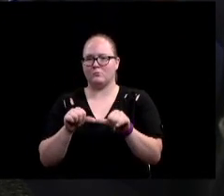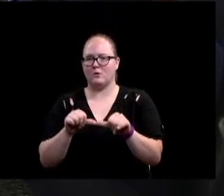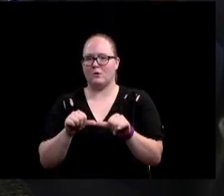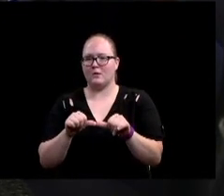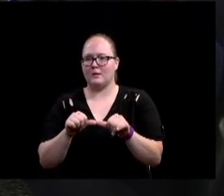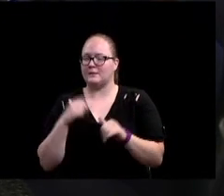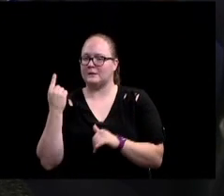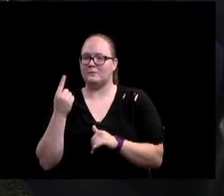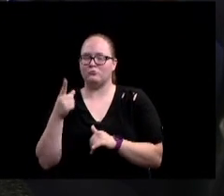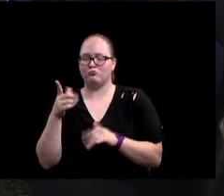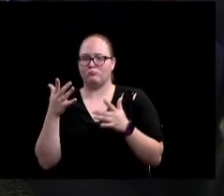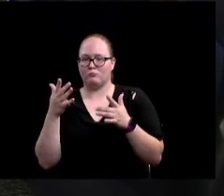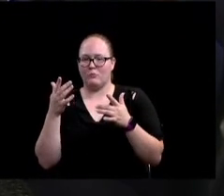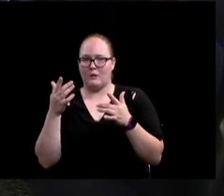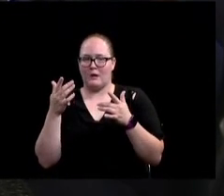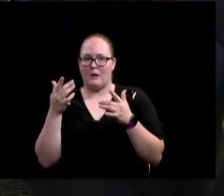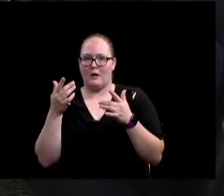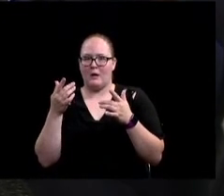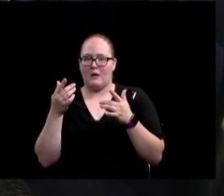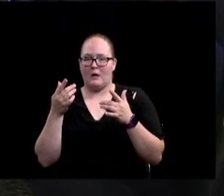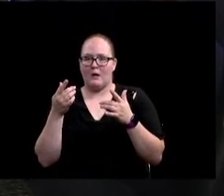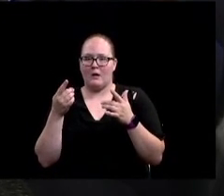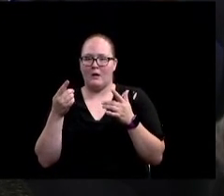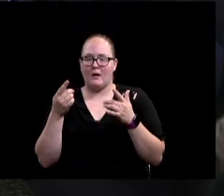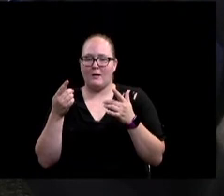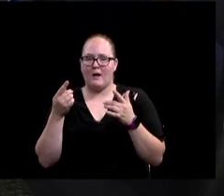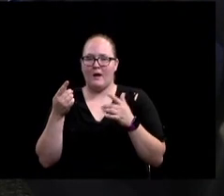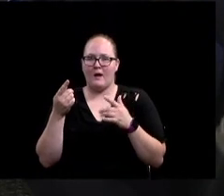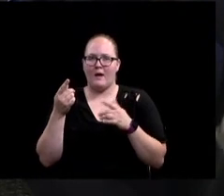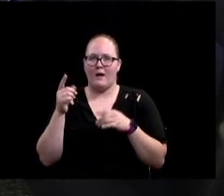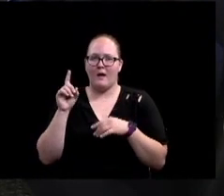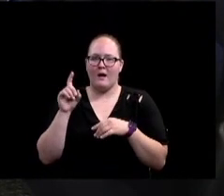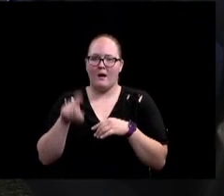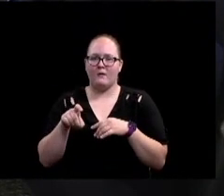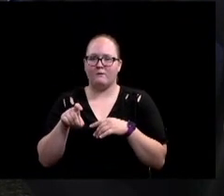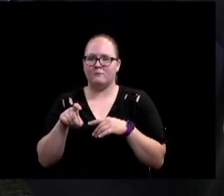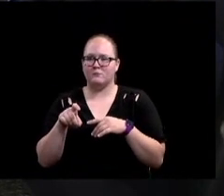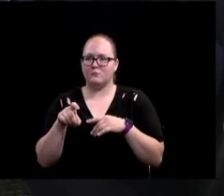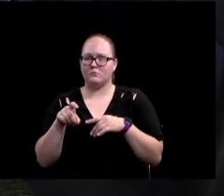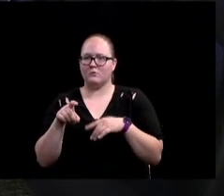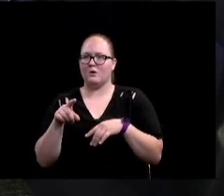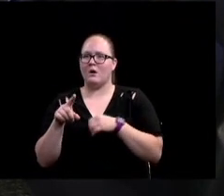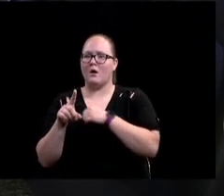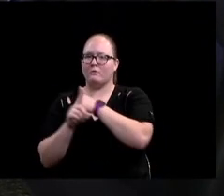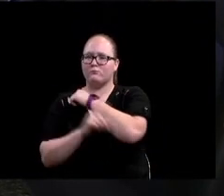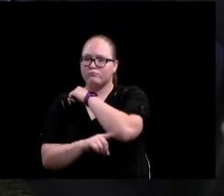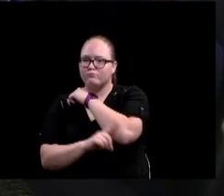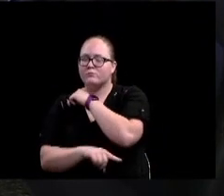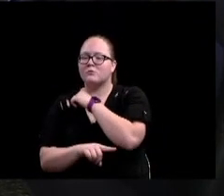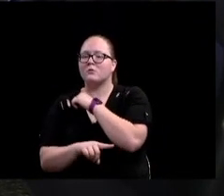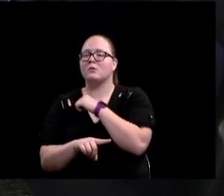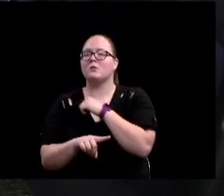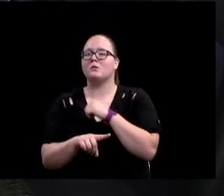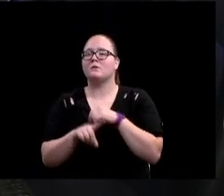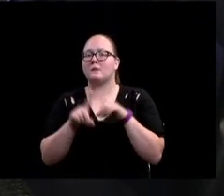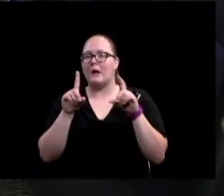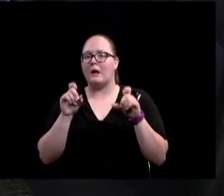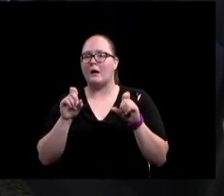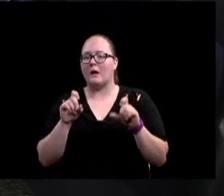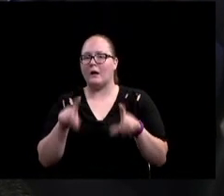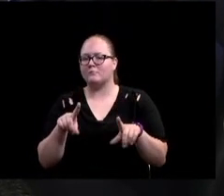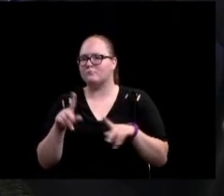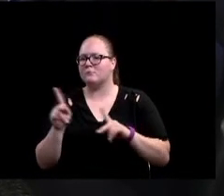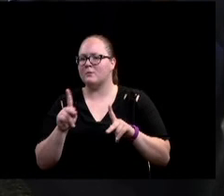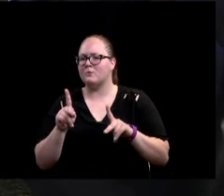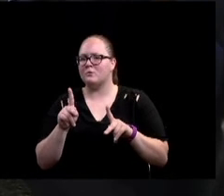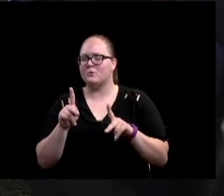impose a little discipline, but sometimes you have to ask folks to leave the organization. And in